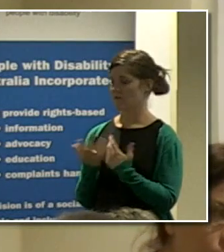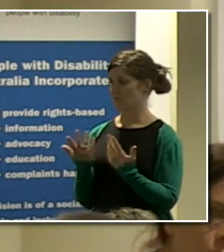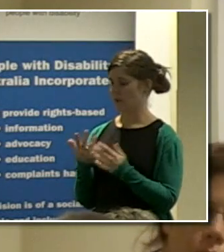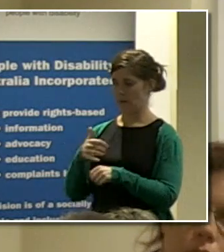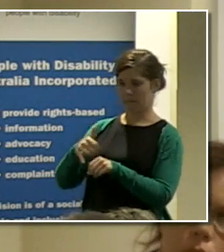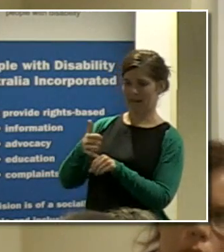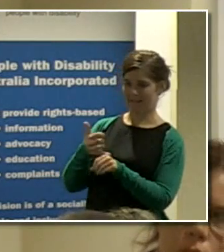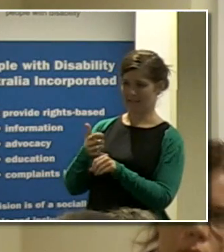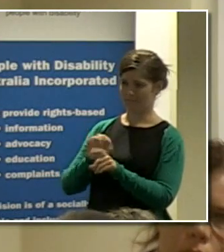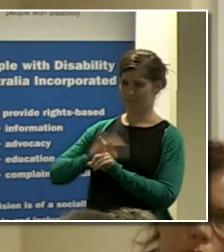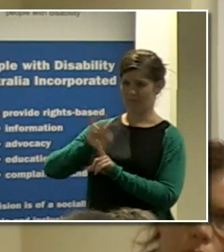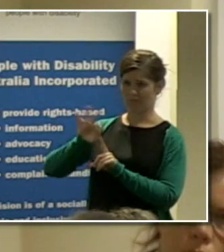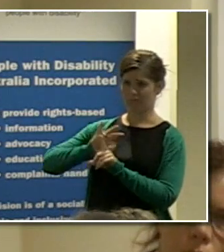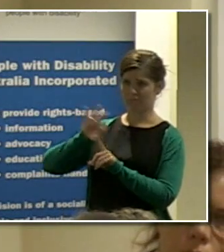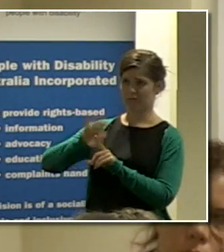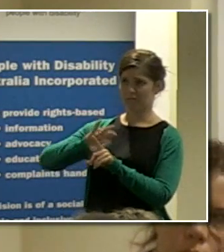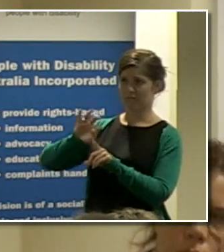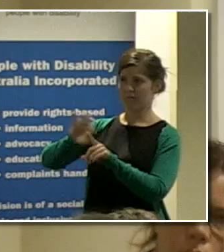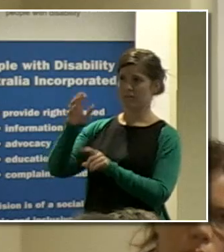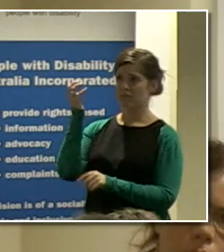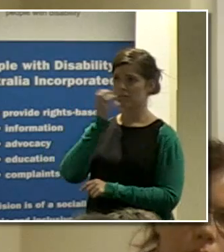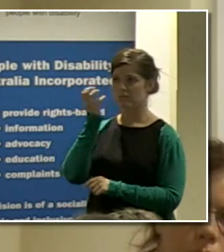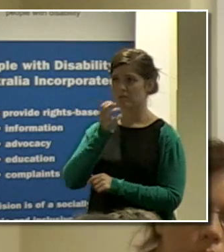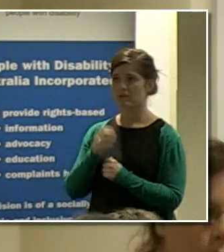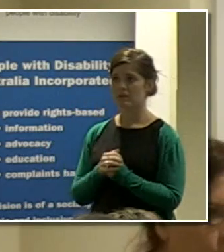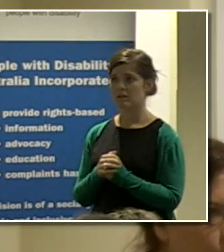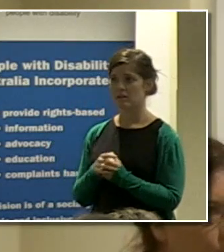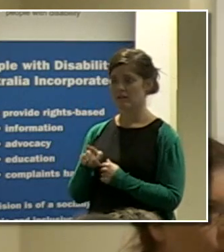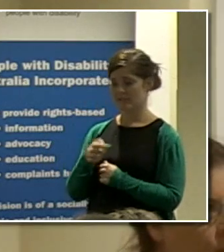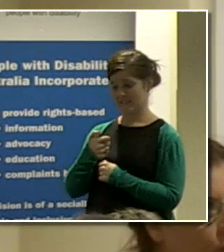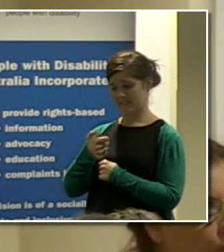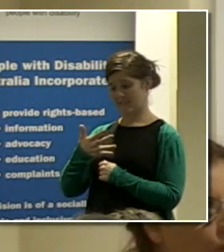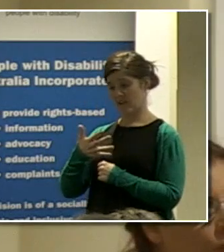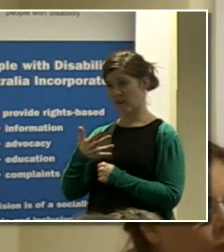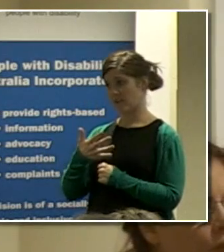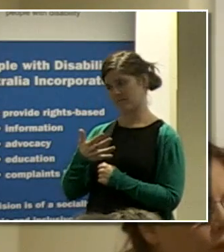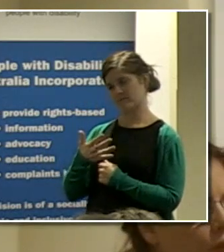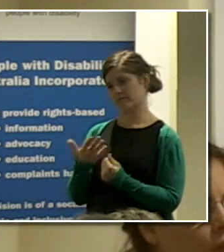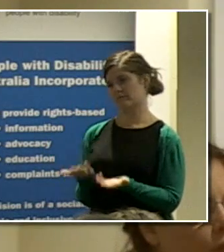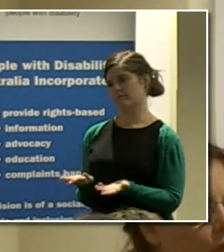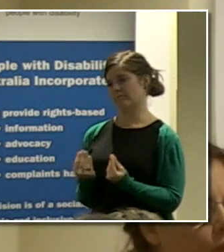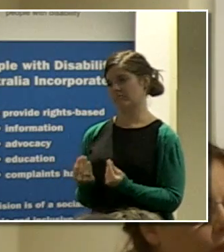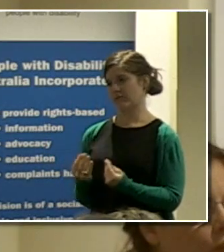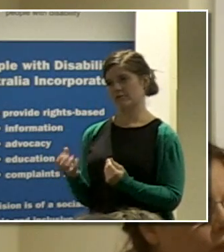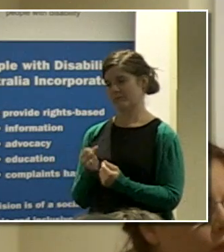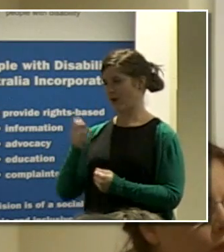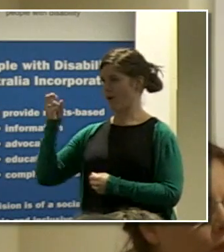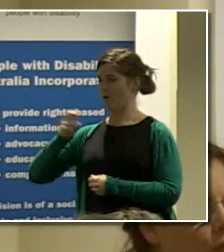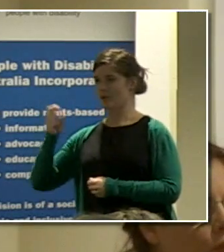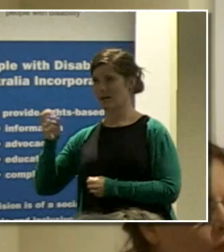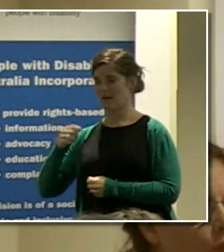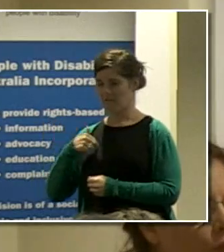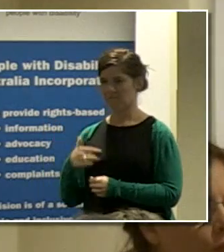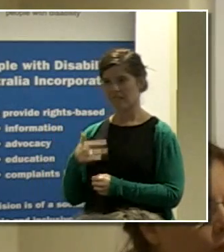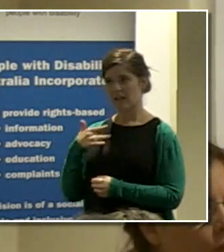rapid ones, is that 65 a number set in stone? I mean, I can foresee that